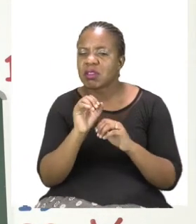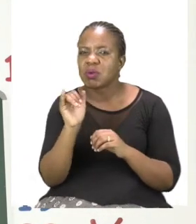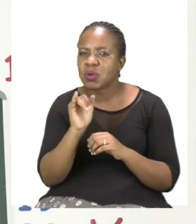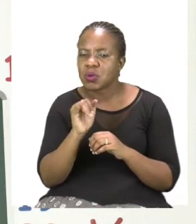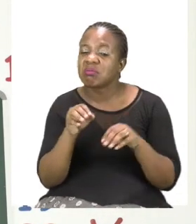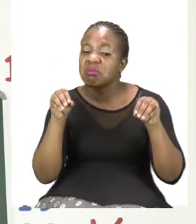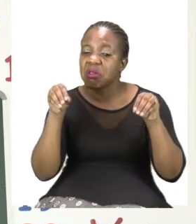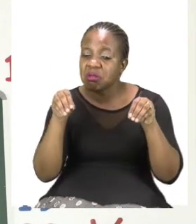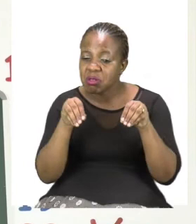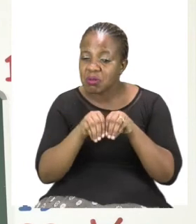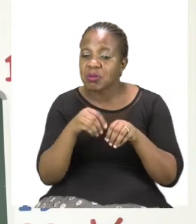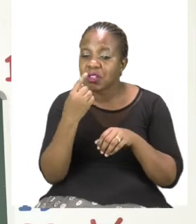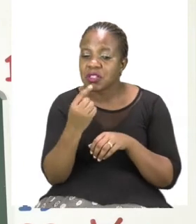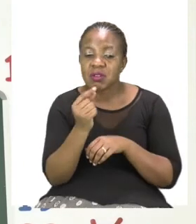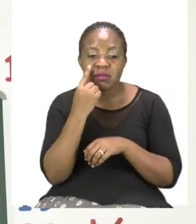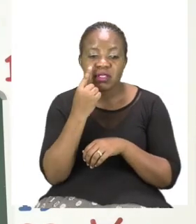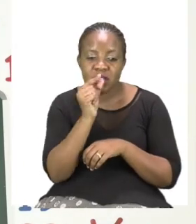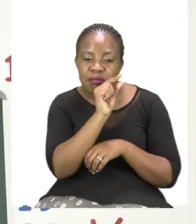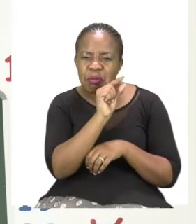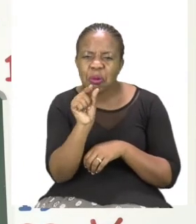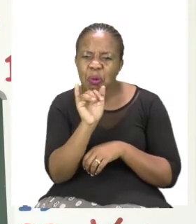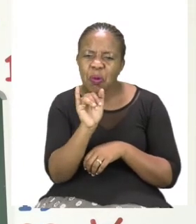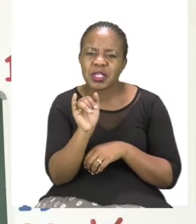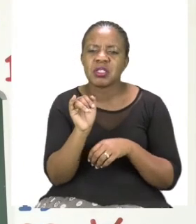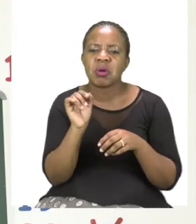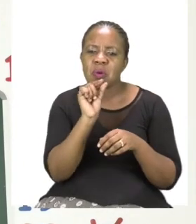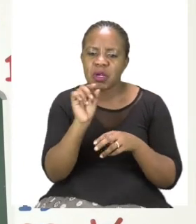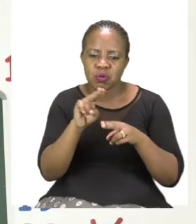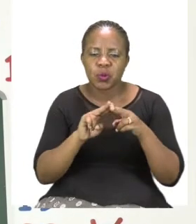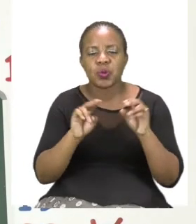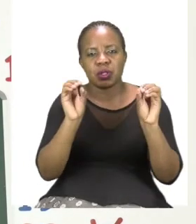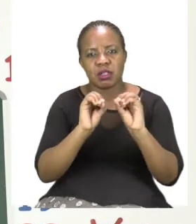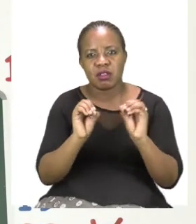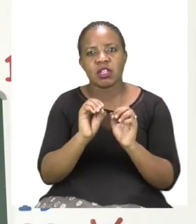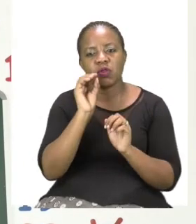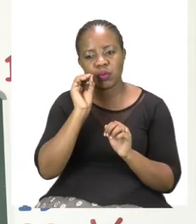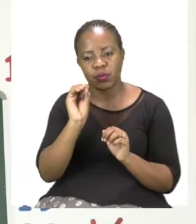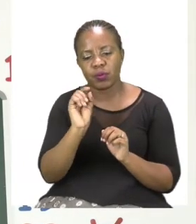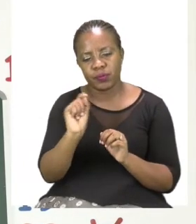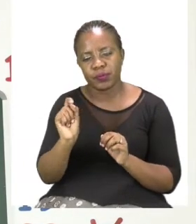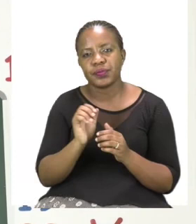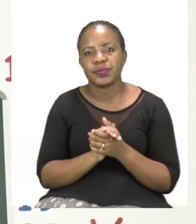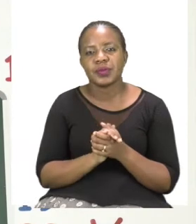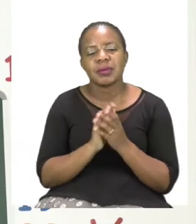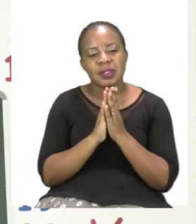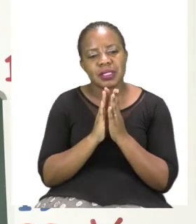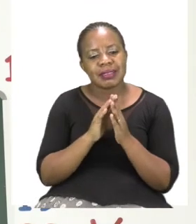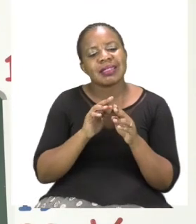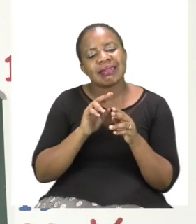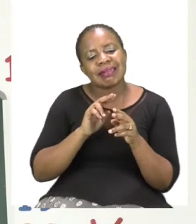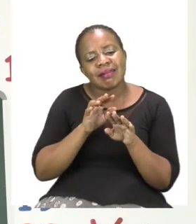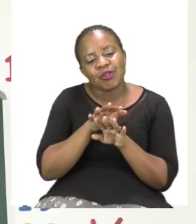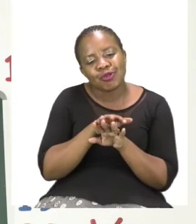by yourselves. And I want you to take your time when you're making your sentences. So please do number